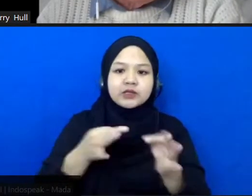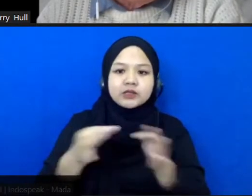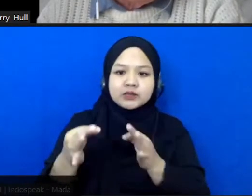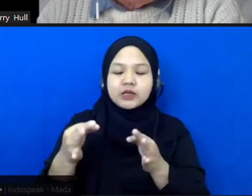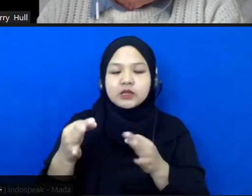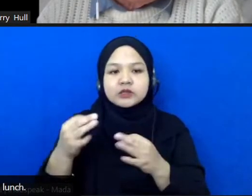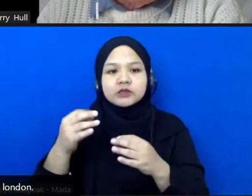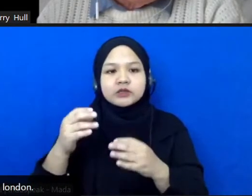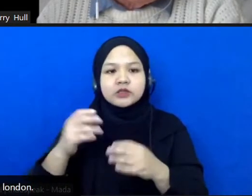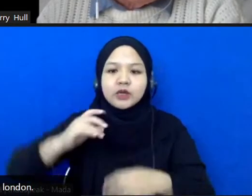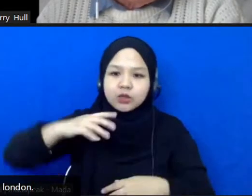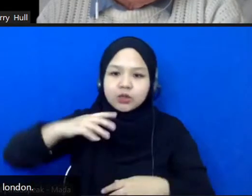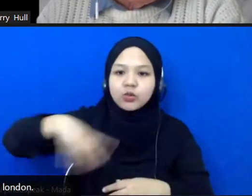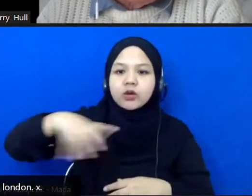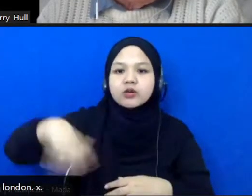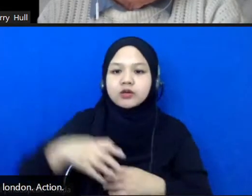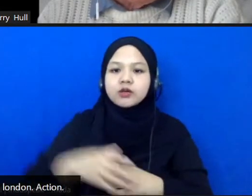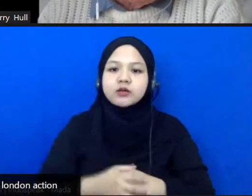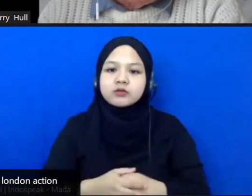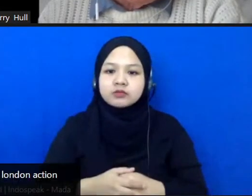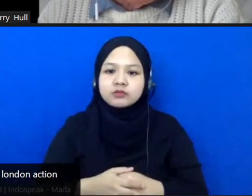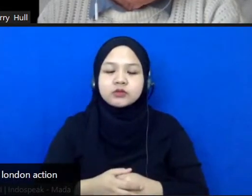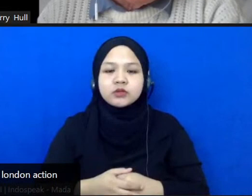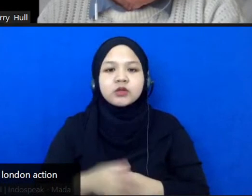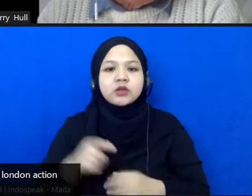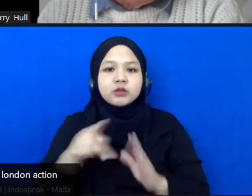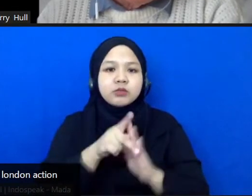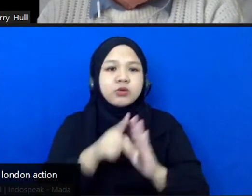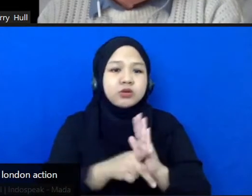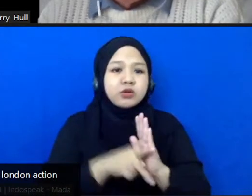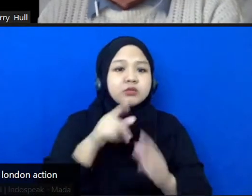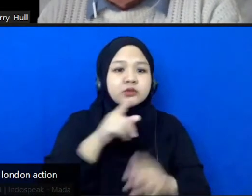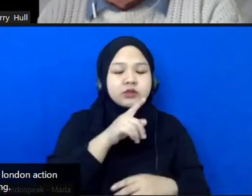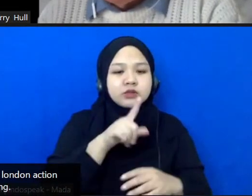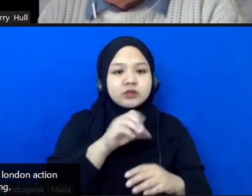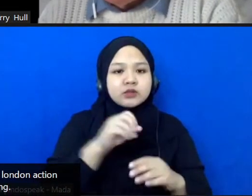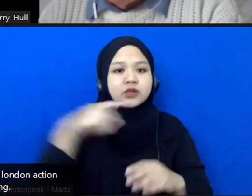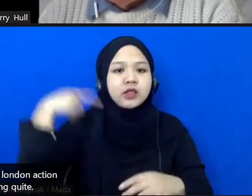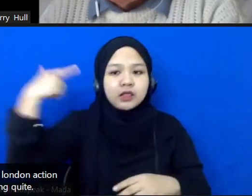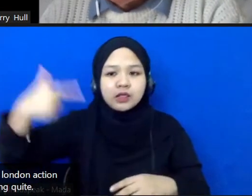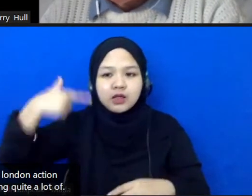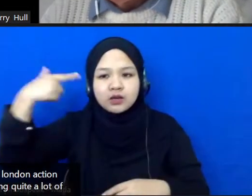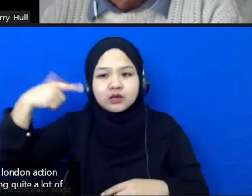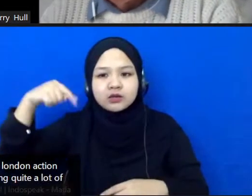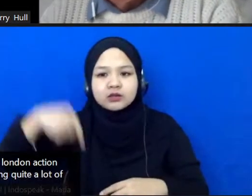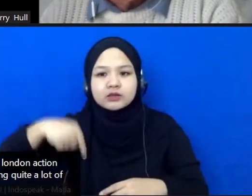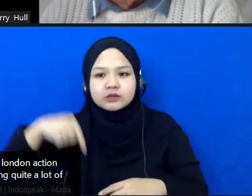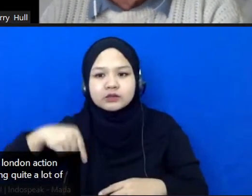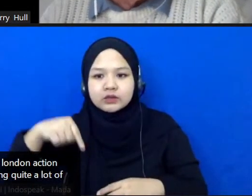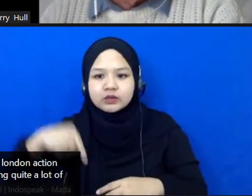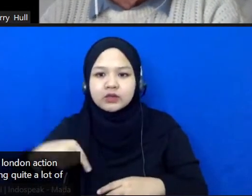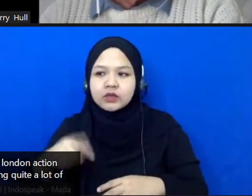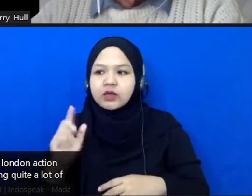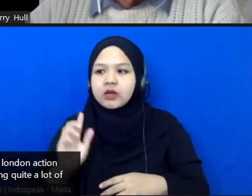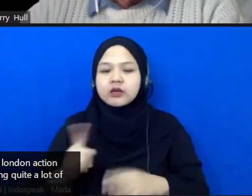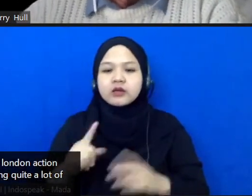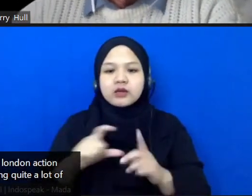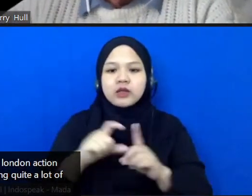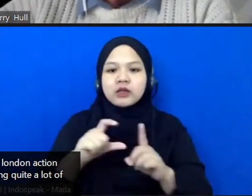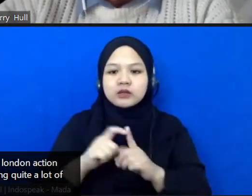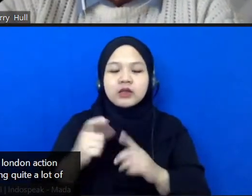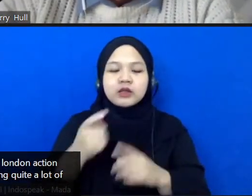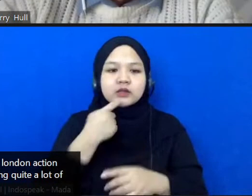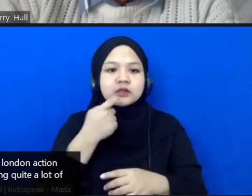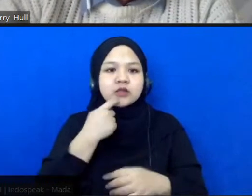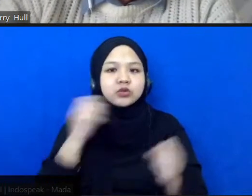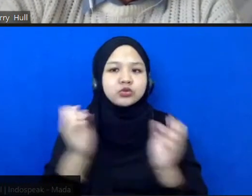in London, Action Against Stunting, which has been presenting quite a lot of data on Indonesia.